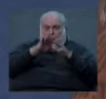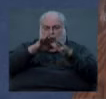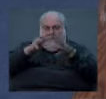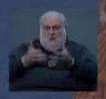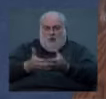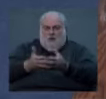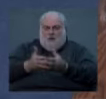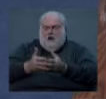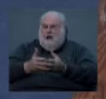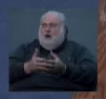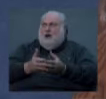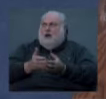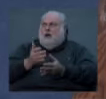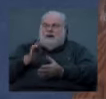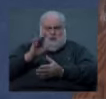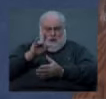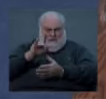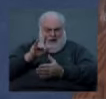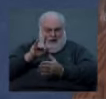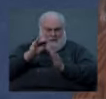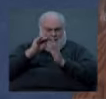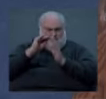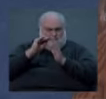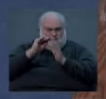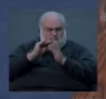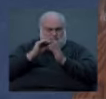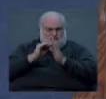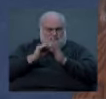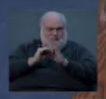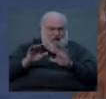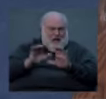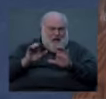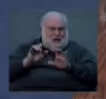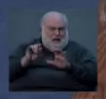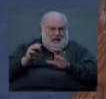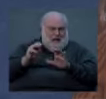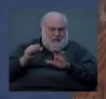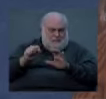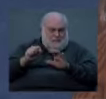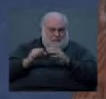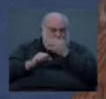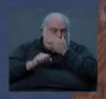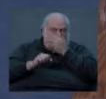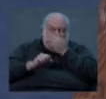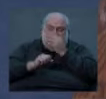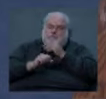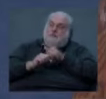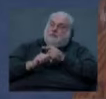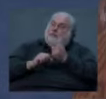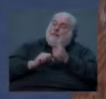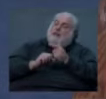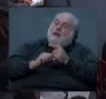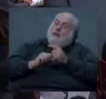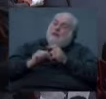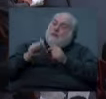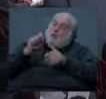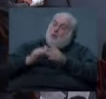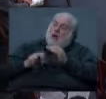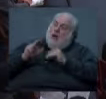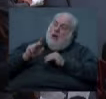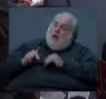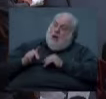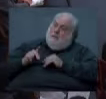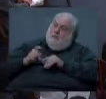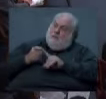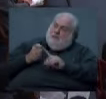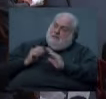was like 25 ultimately listed action items through that plan. Okay. And then the other thing, looking from the write-up we got from